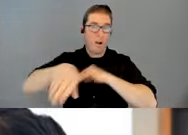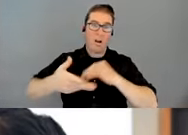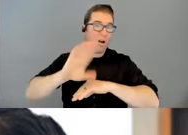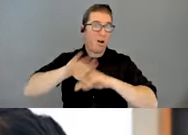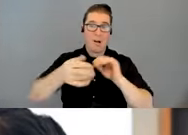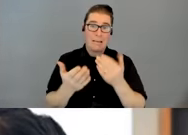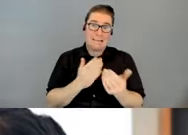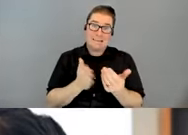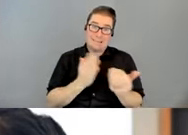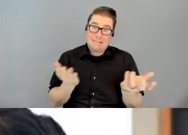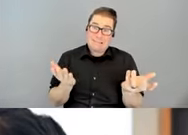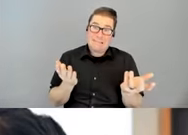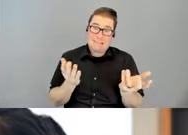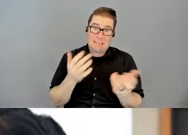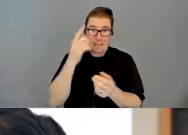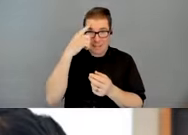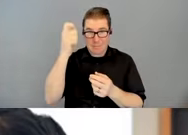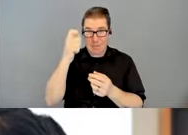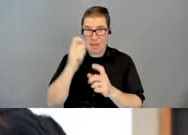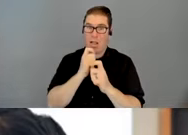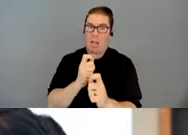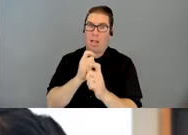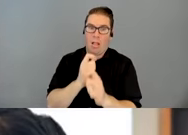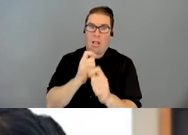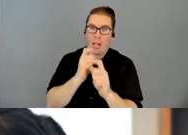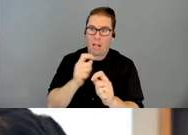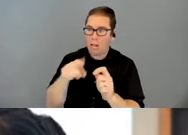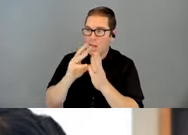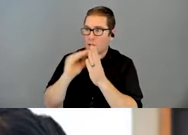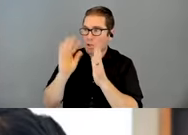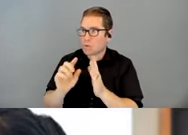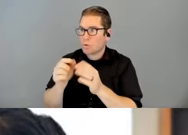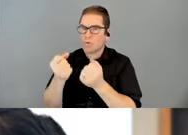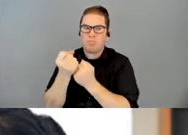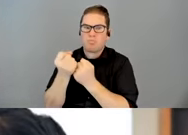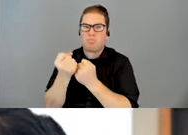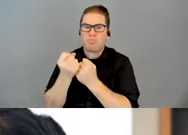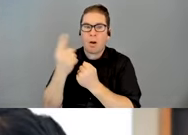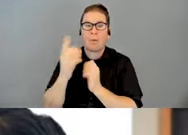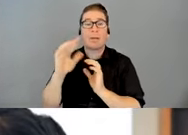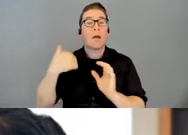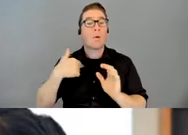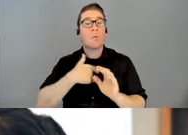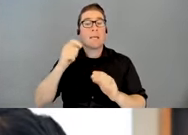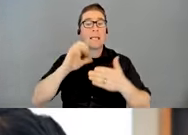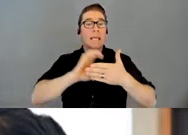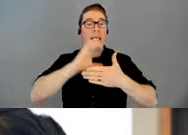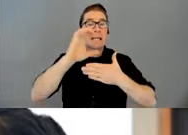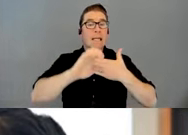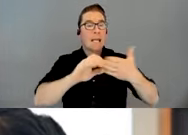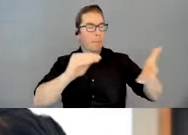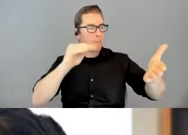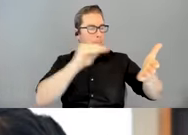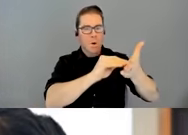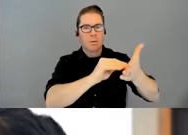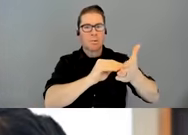We need to put on our calendars when we are going to step away from work. Right? This is the time that I